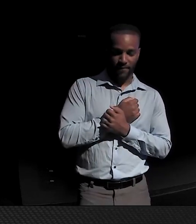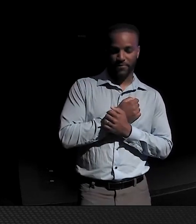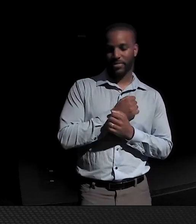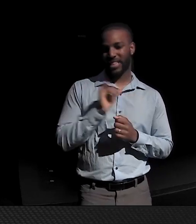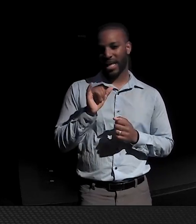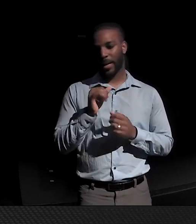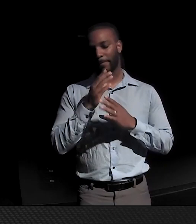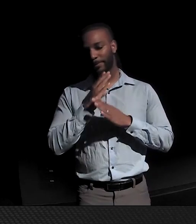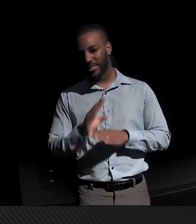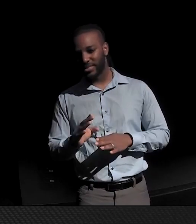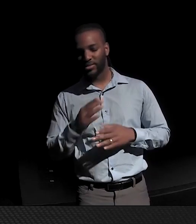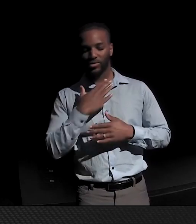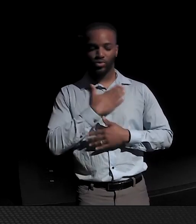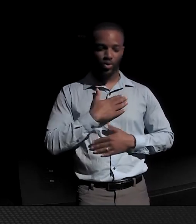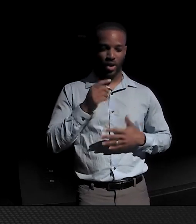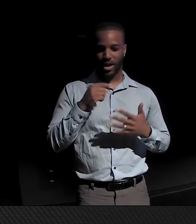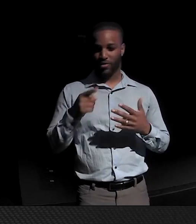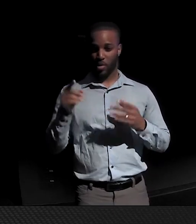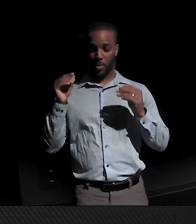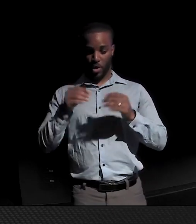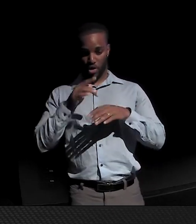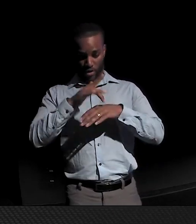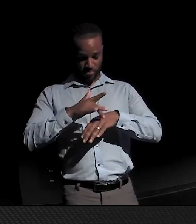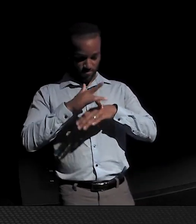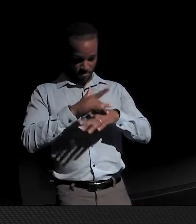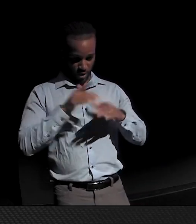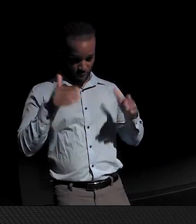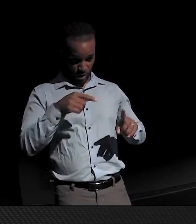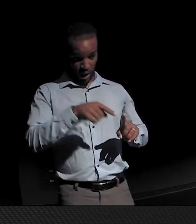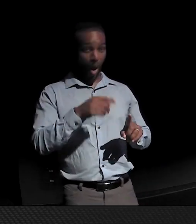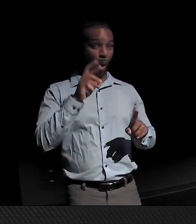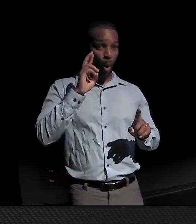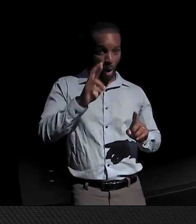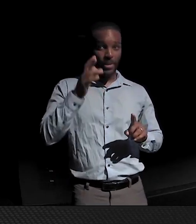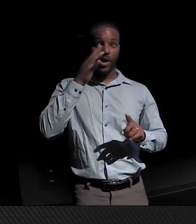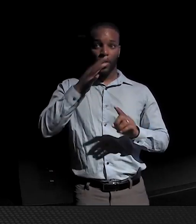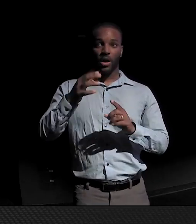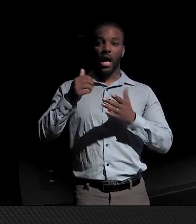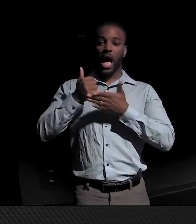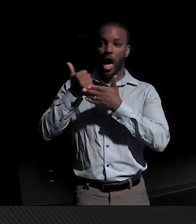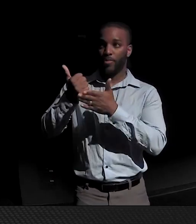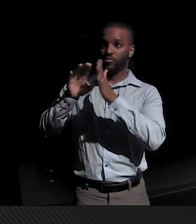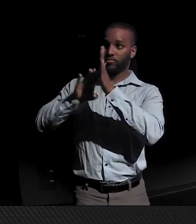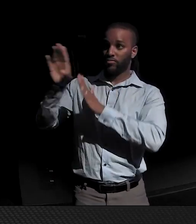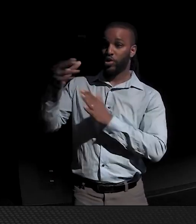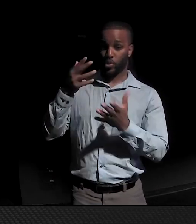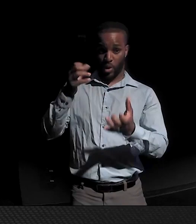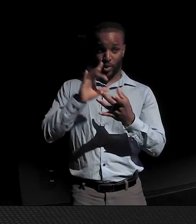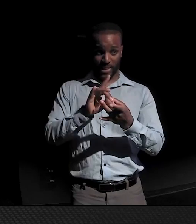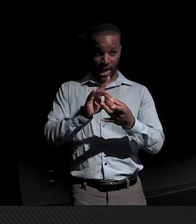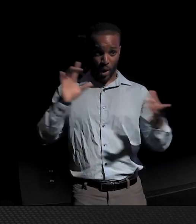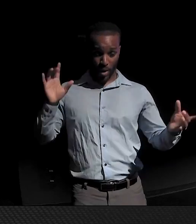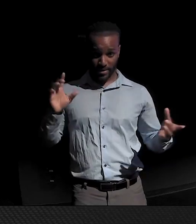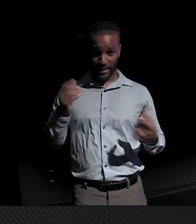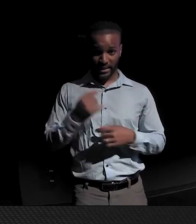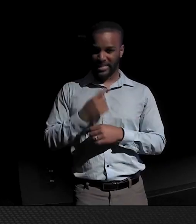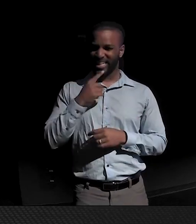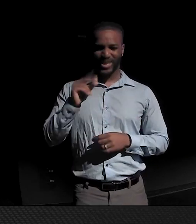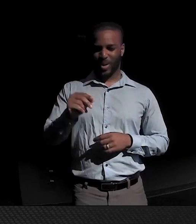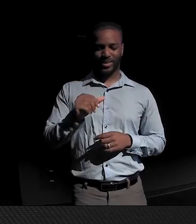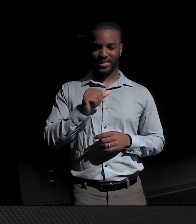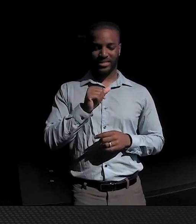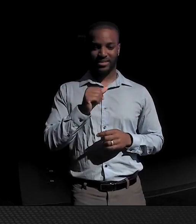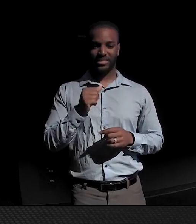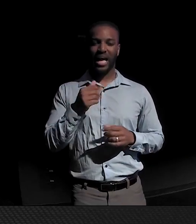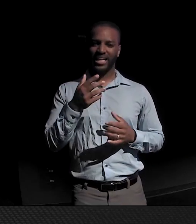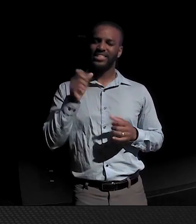something like peace, something like joy, if you've been putting all your focus there, hoping that it'll get you where you want to go, and you want to let go of that today, if you want to release that and say, no, it's not that I